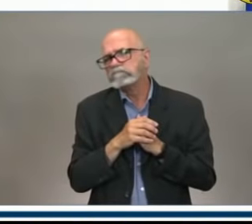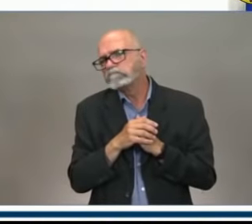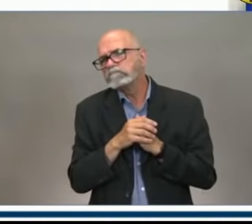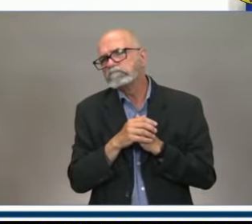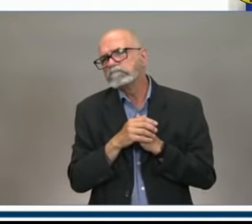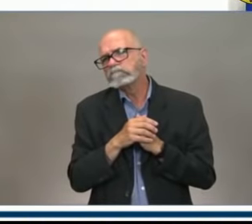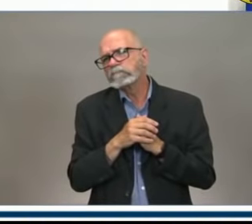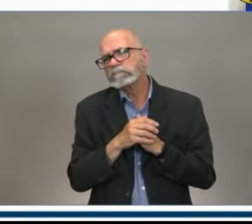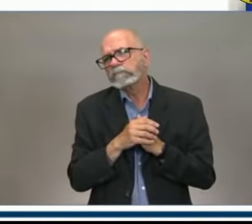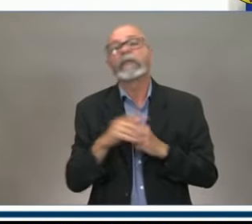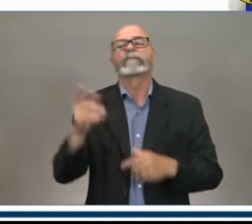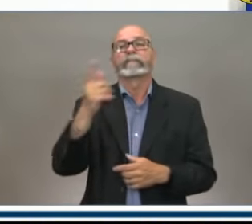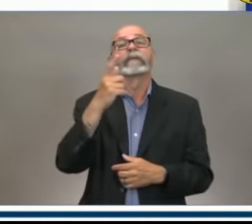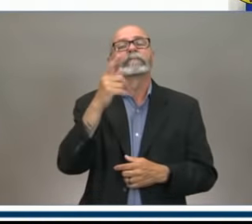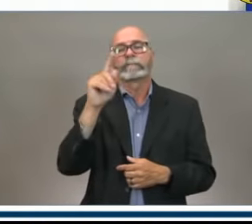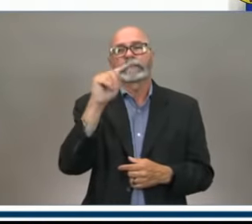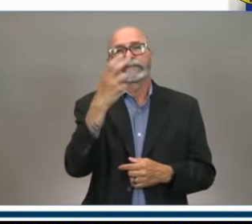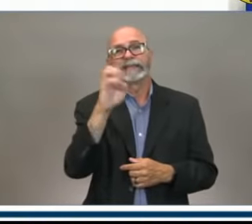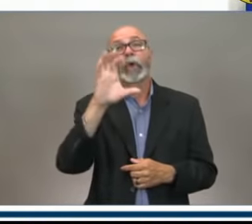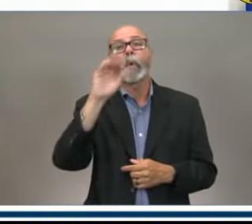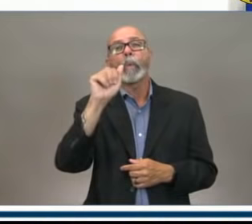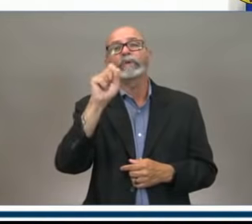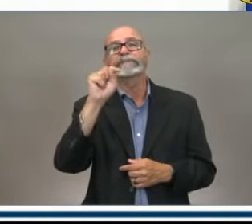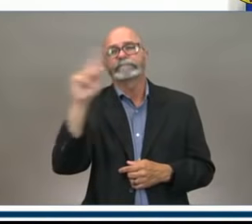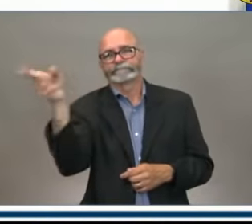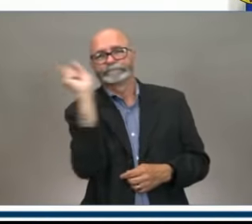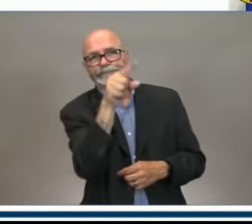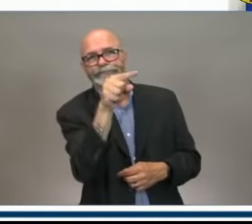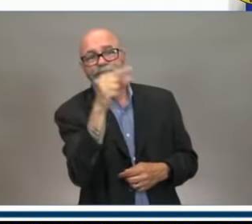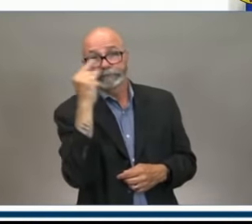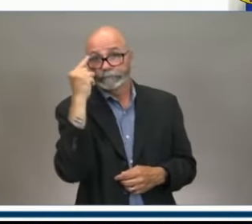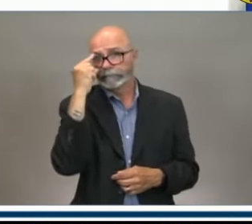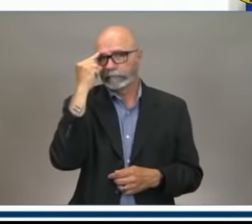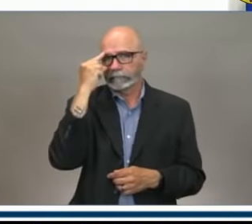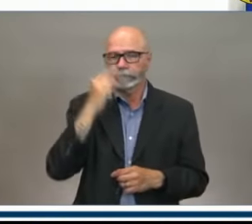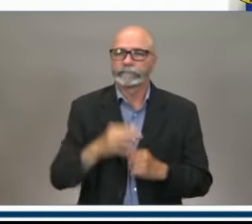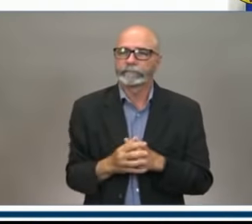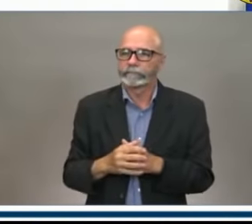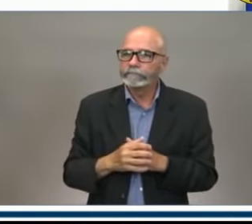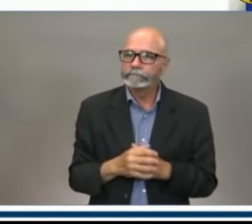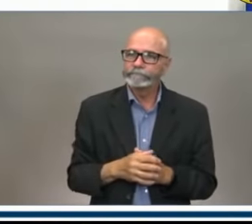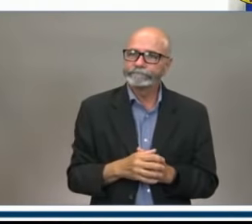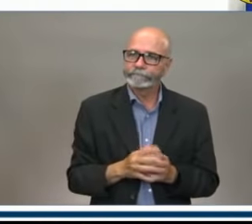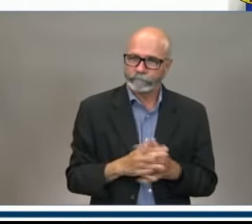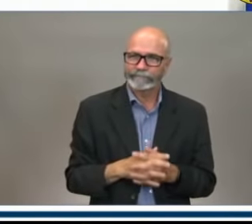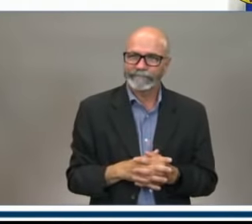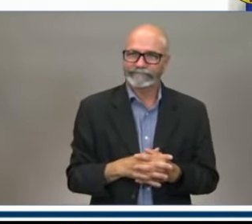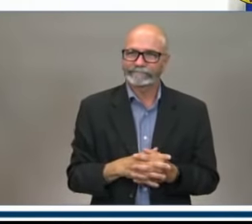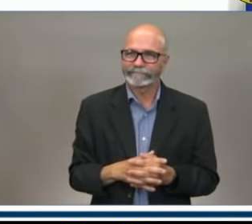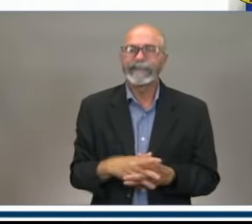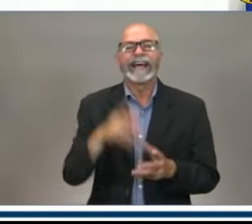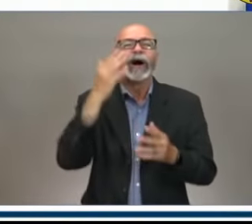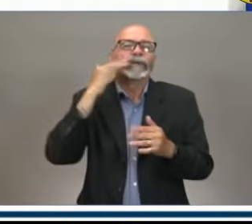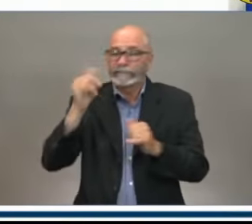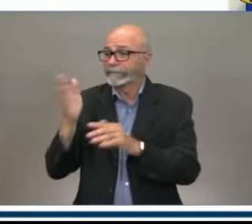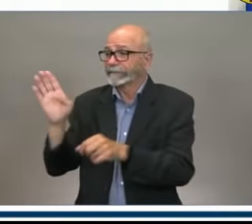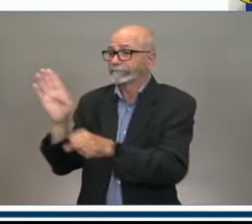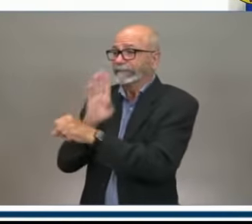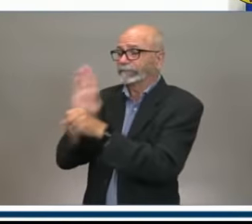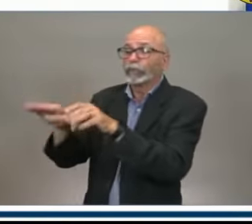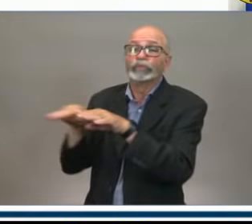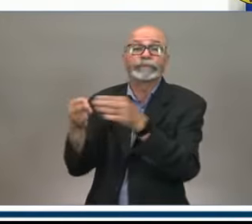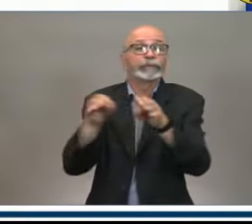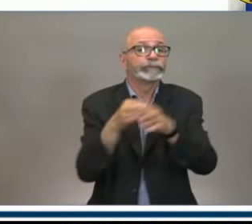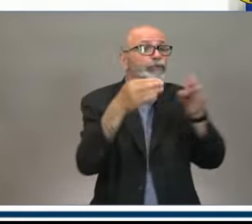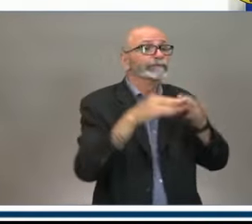Kyle. Thank you. In terms of reopening the economy, with you guys enlisting